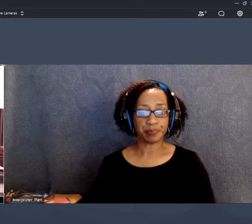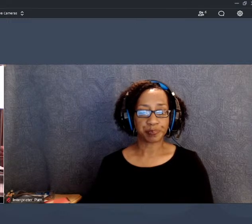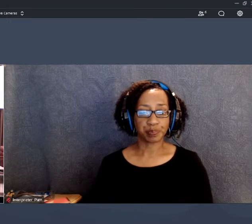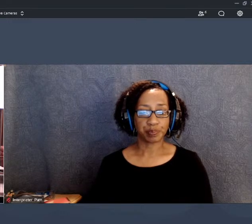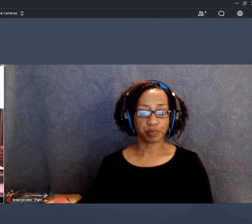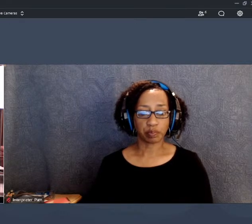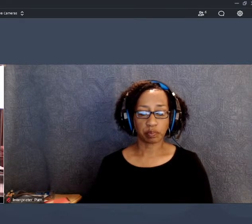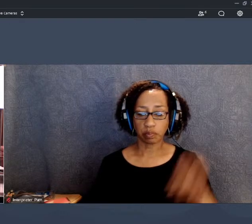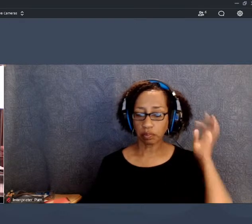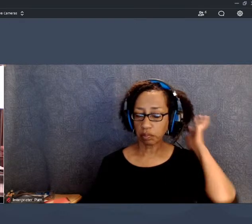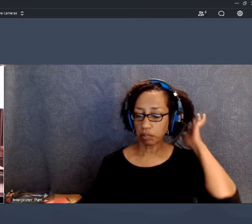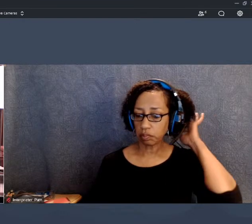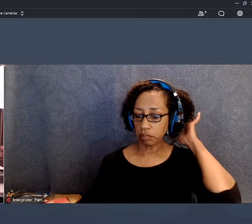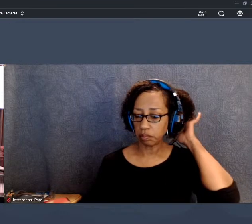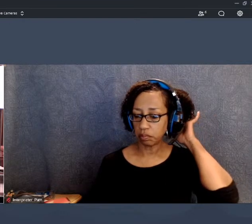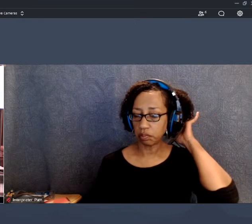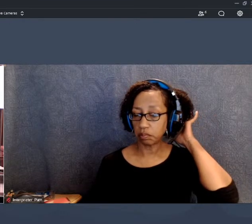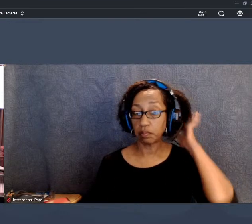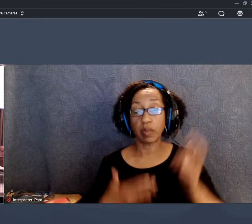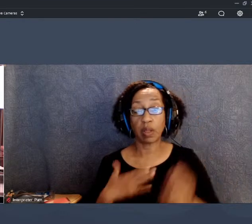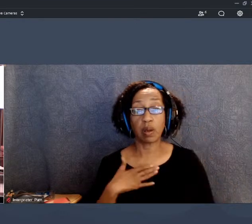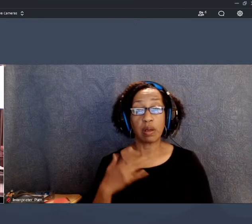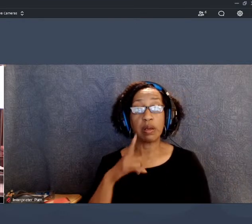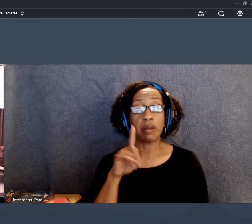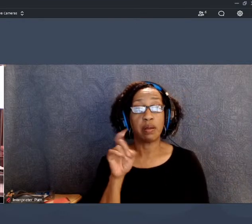My question is going to,